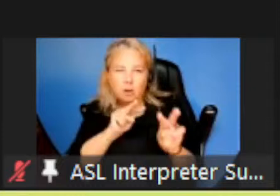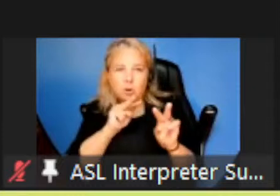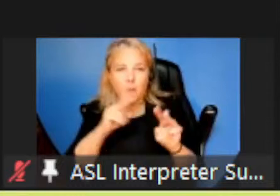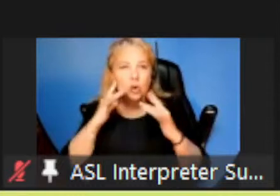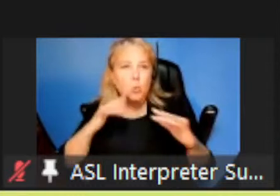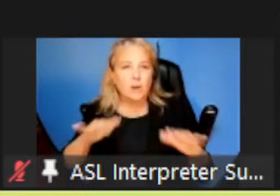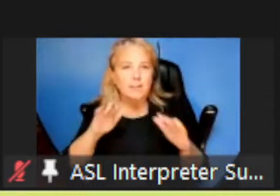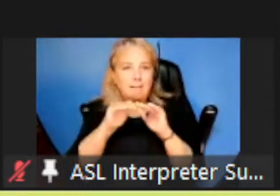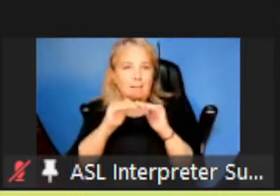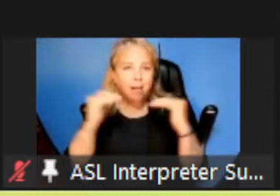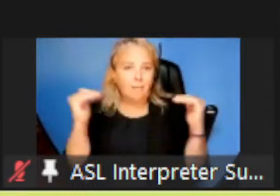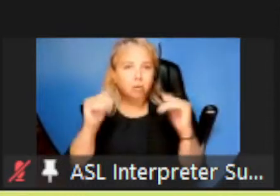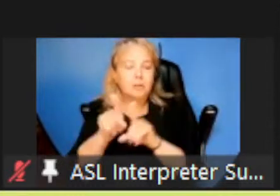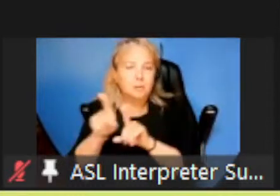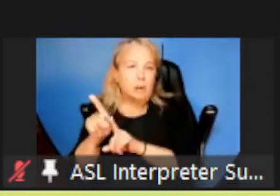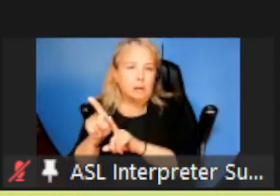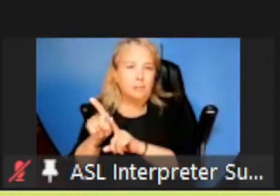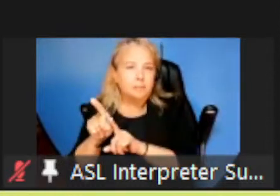needed.